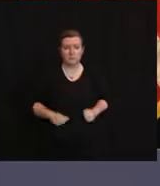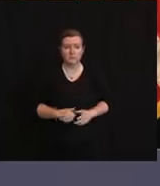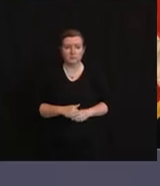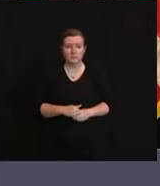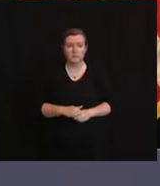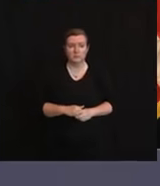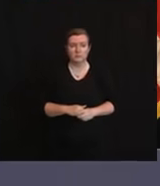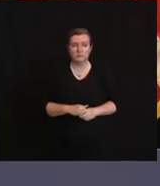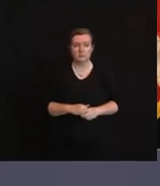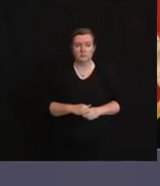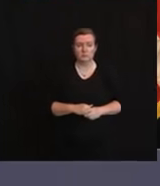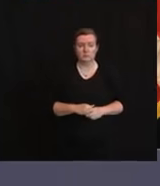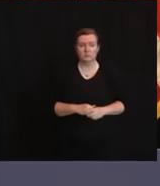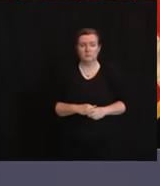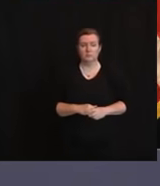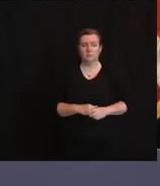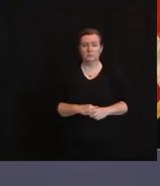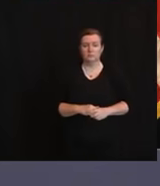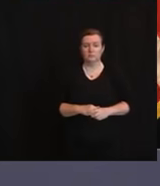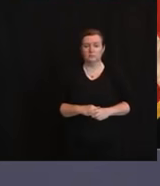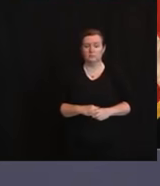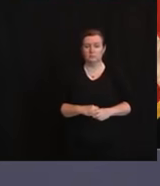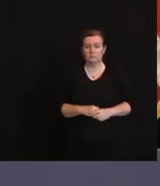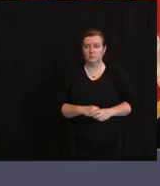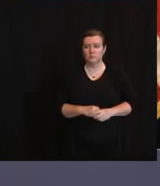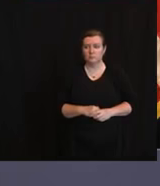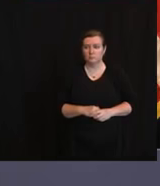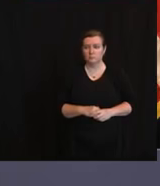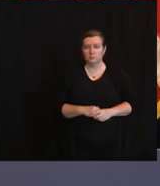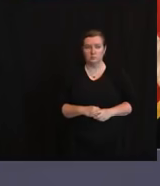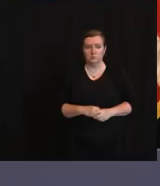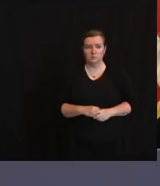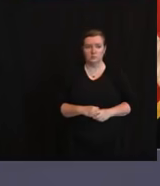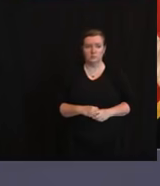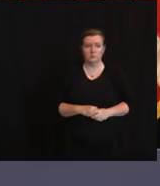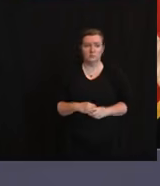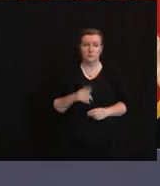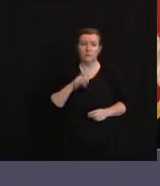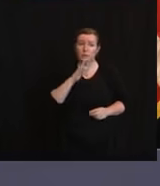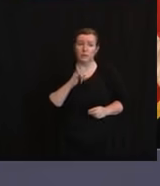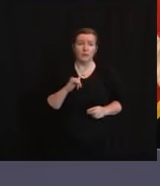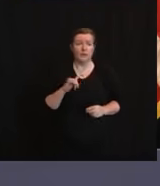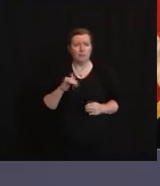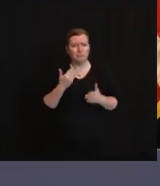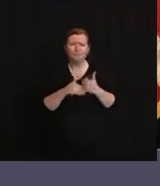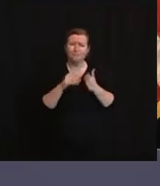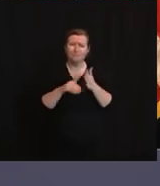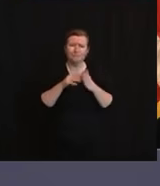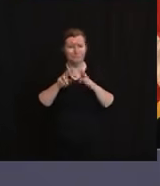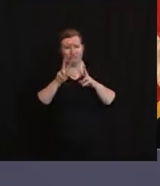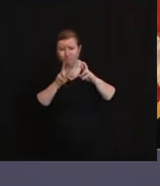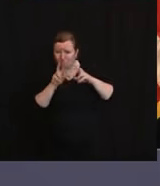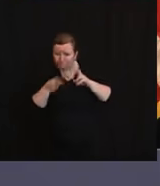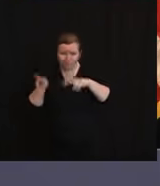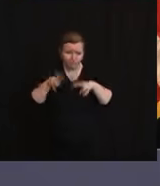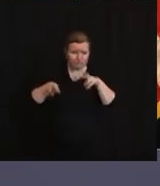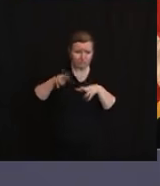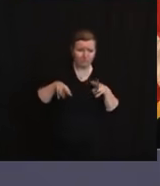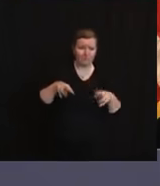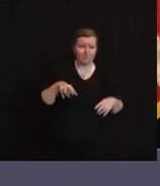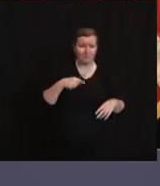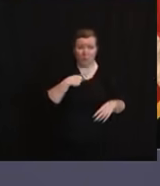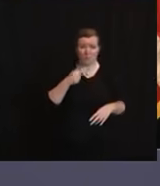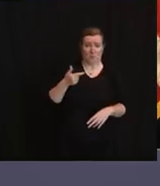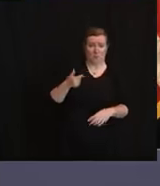the list of things that we look at regularly. I've got nothing, as I said, I don't golf myself much, but I've